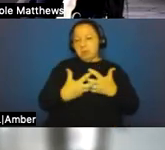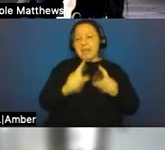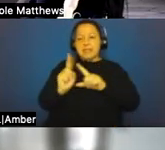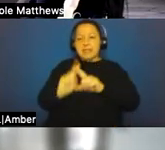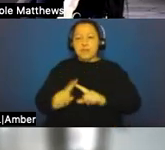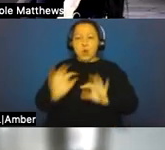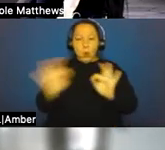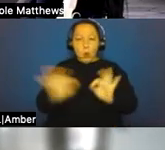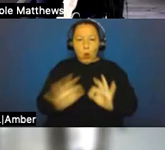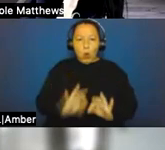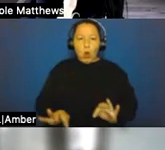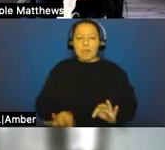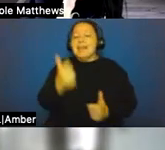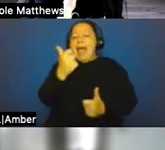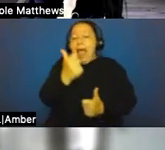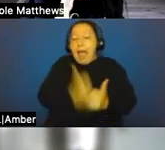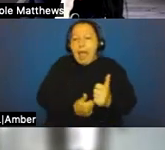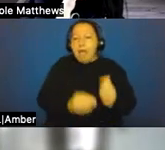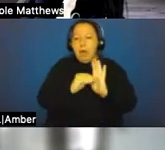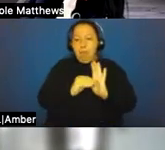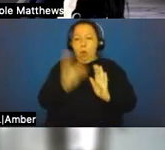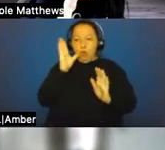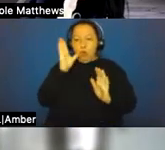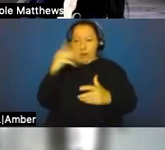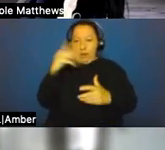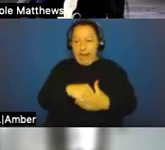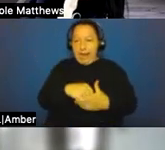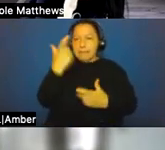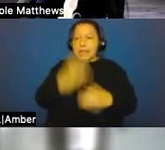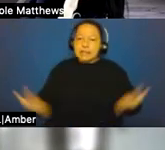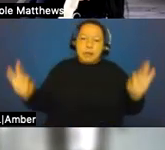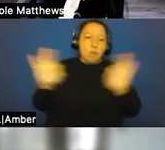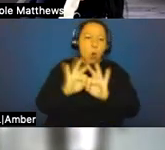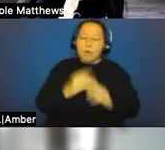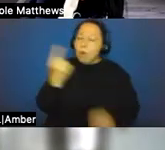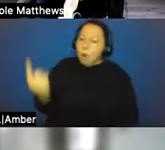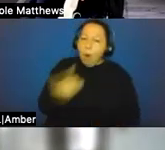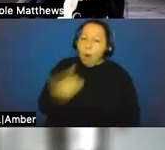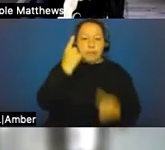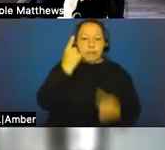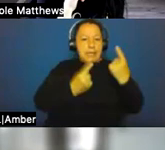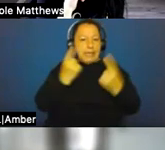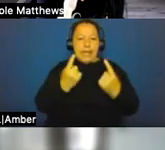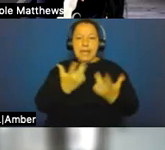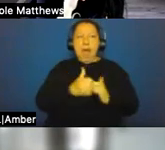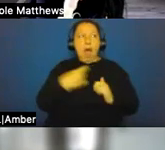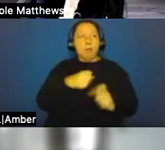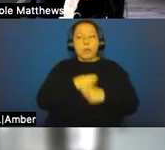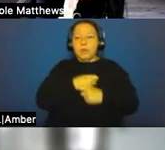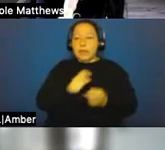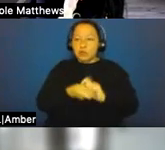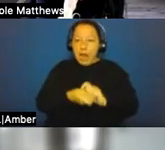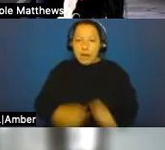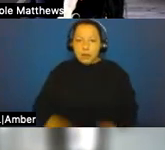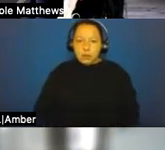single module, because it's important always to think about how are we creating change? What